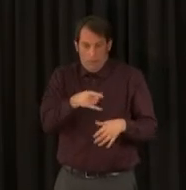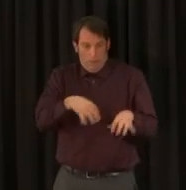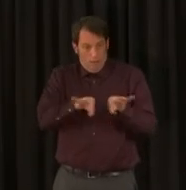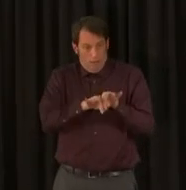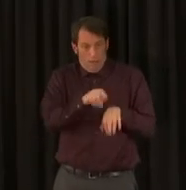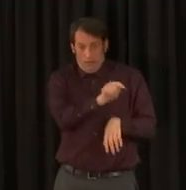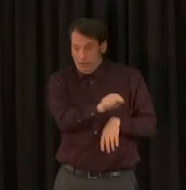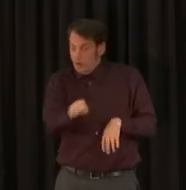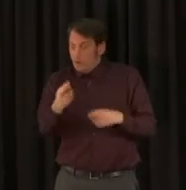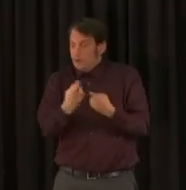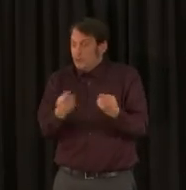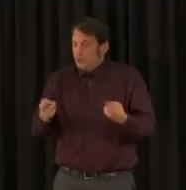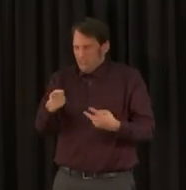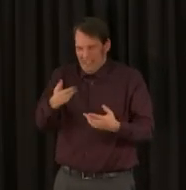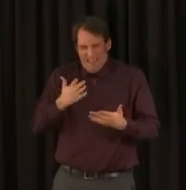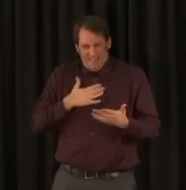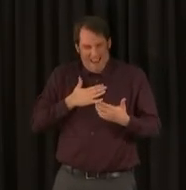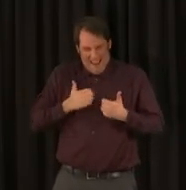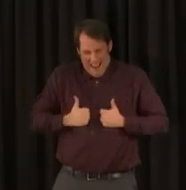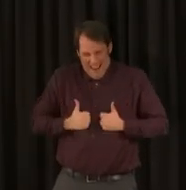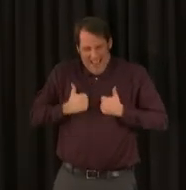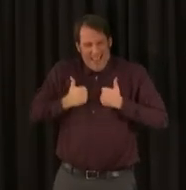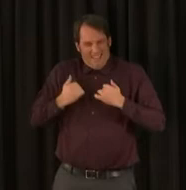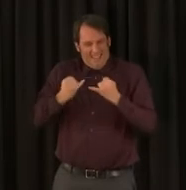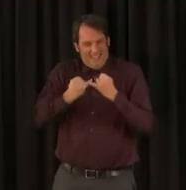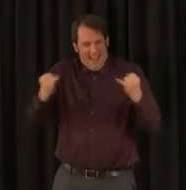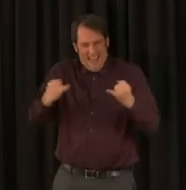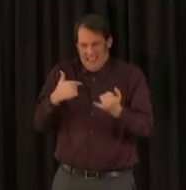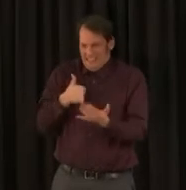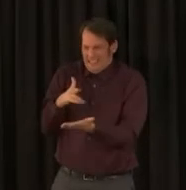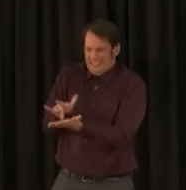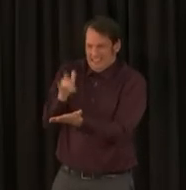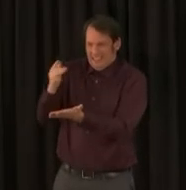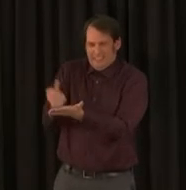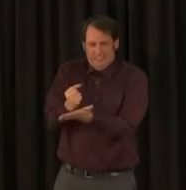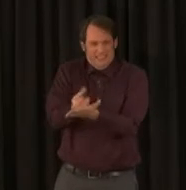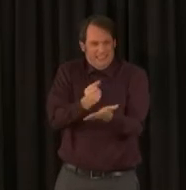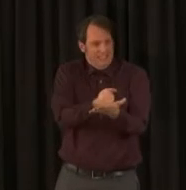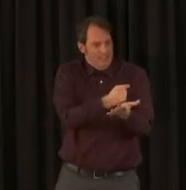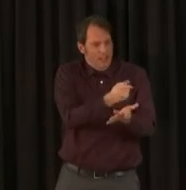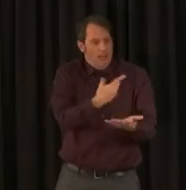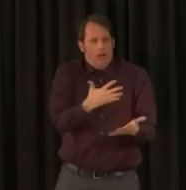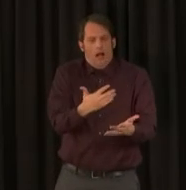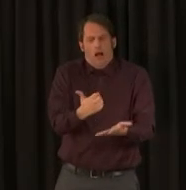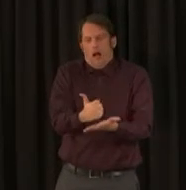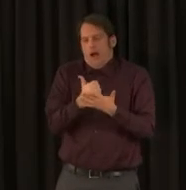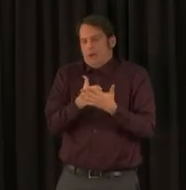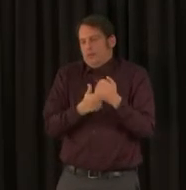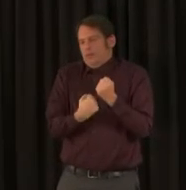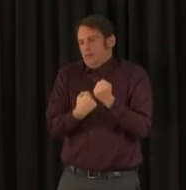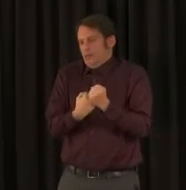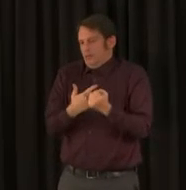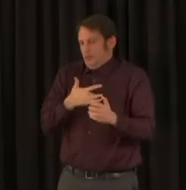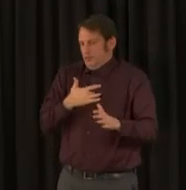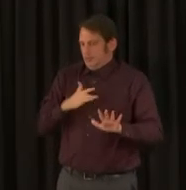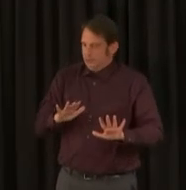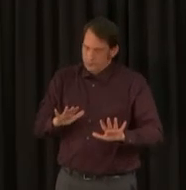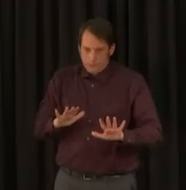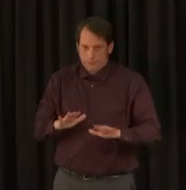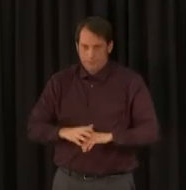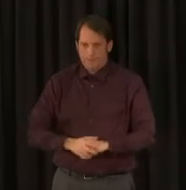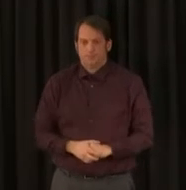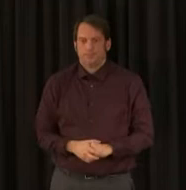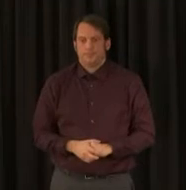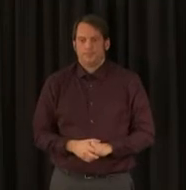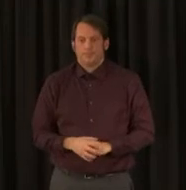All of the grants and the PPP loan were a tremendous help to us. And I saw Daniel